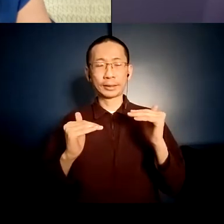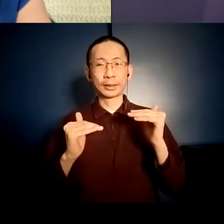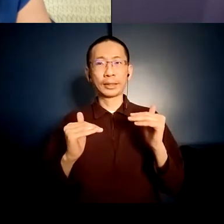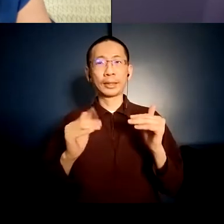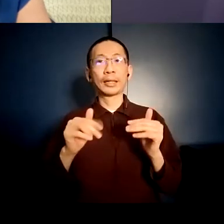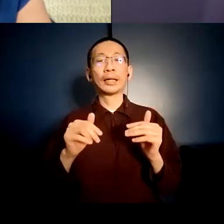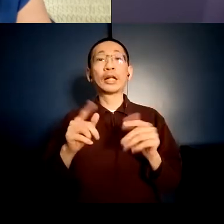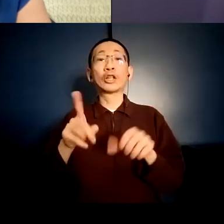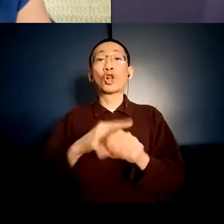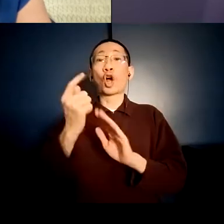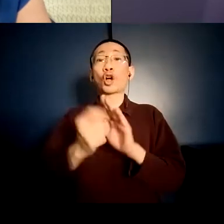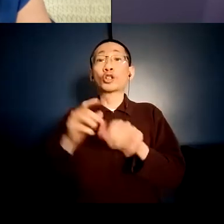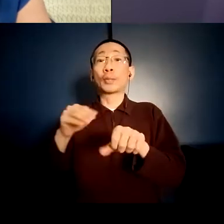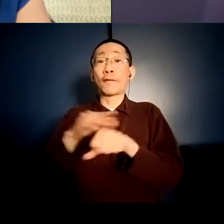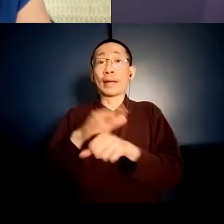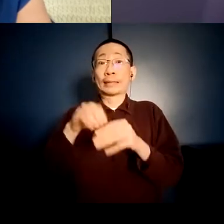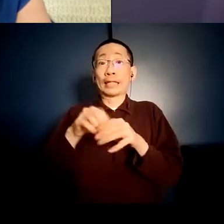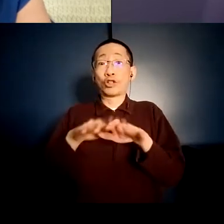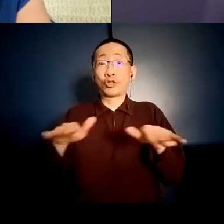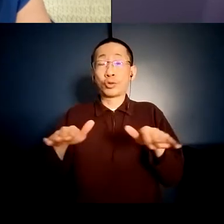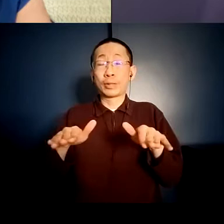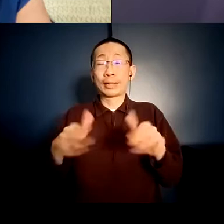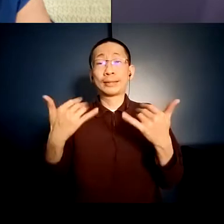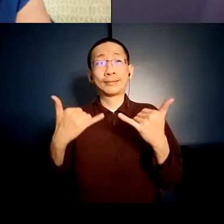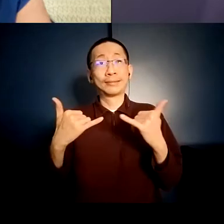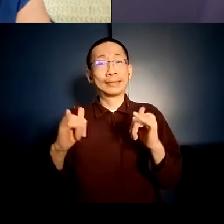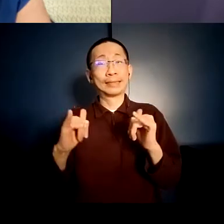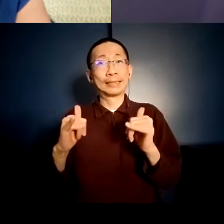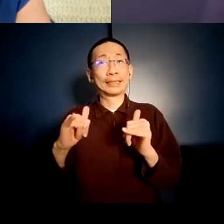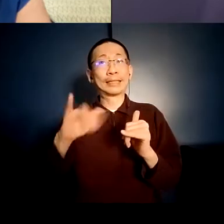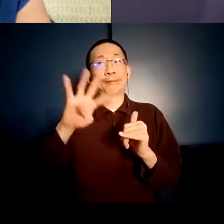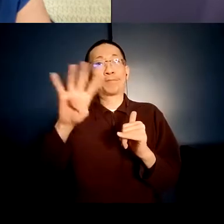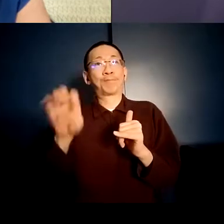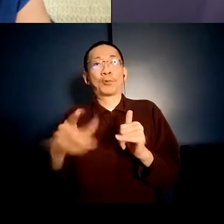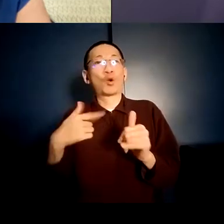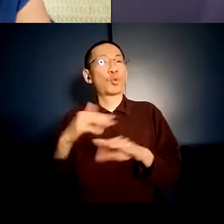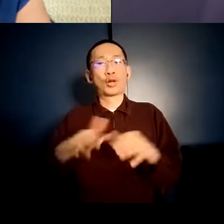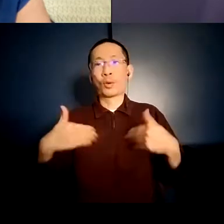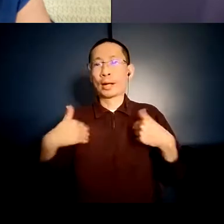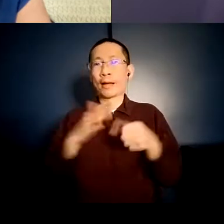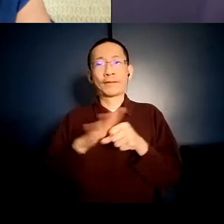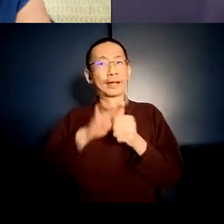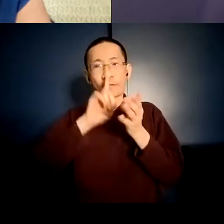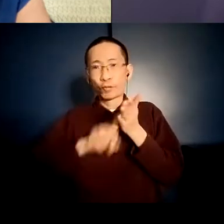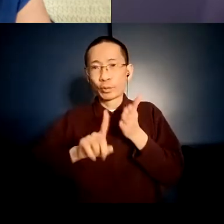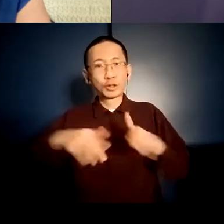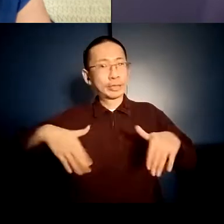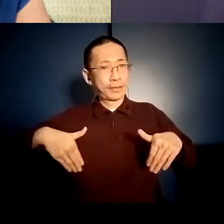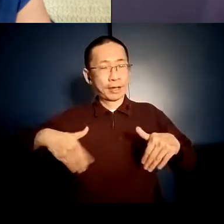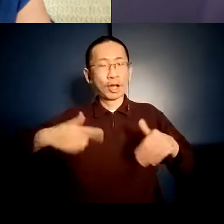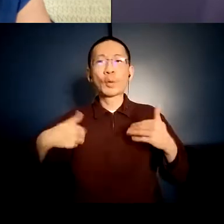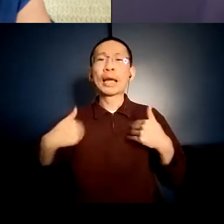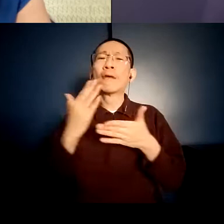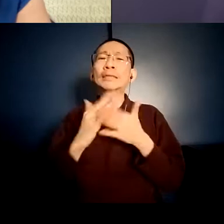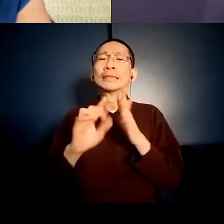The long-term effects of that in children remain to be seen. We do not have enough research on that yet. We do have some